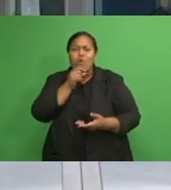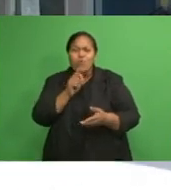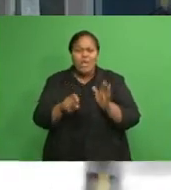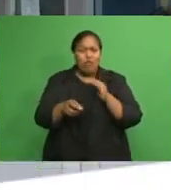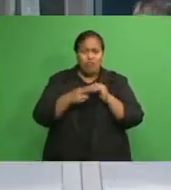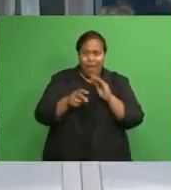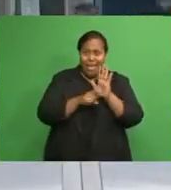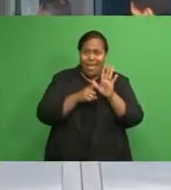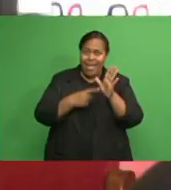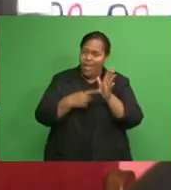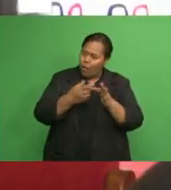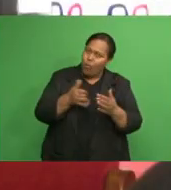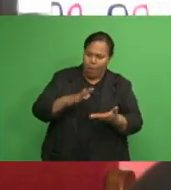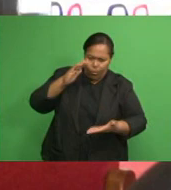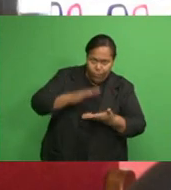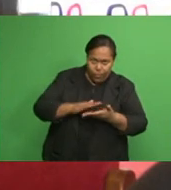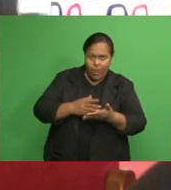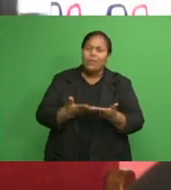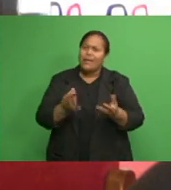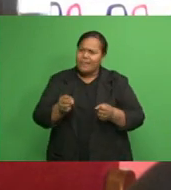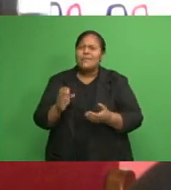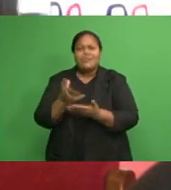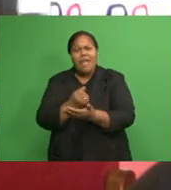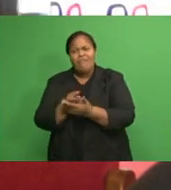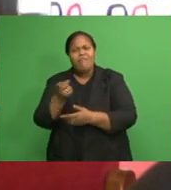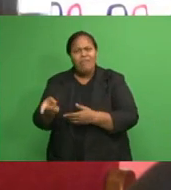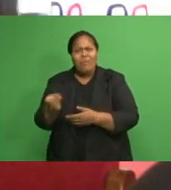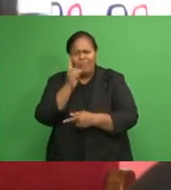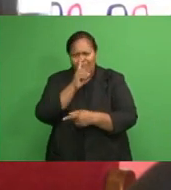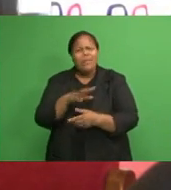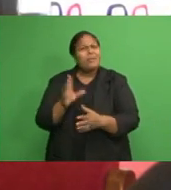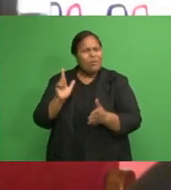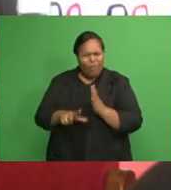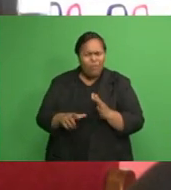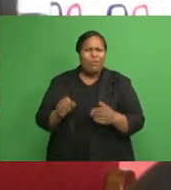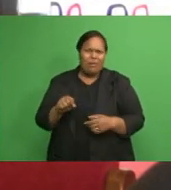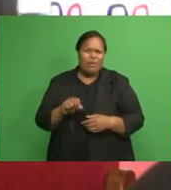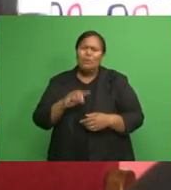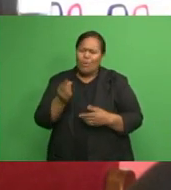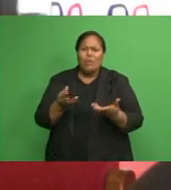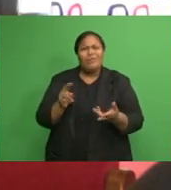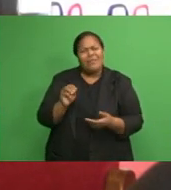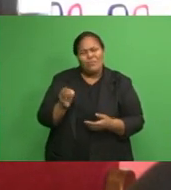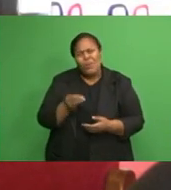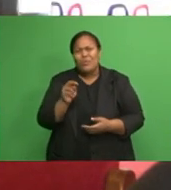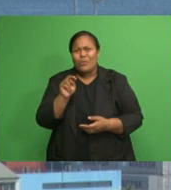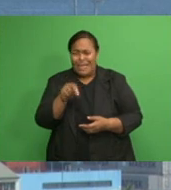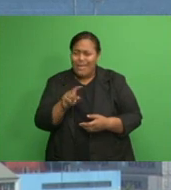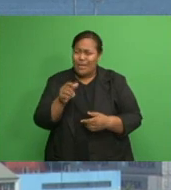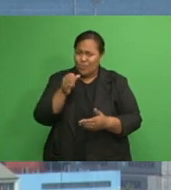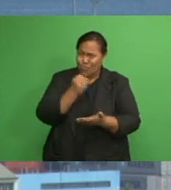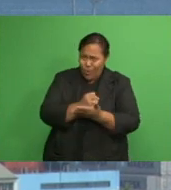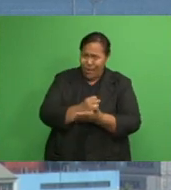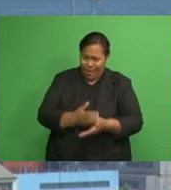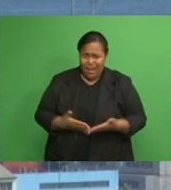savings rate they give to the customers is very low. So their margin is quite, significant there. I'm sure at this time, I